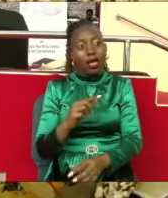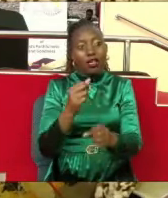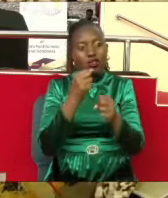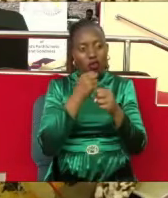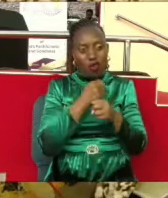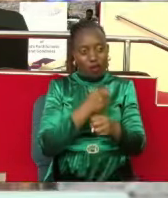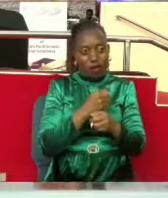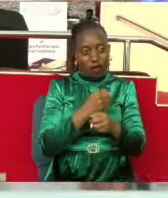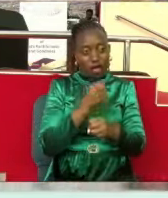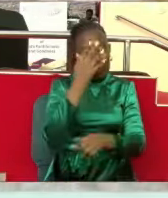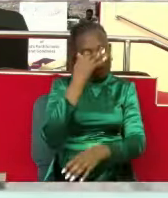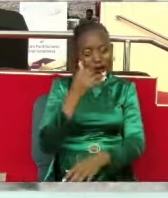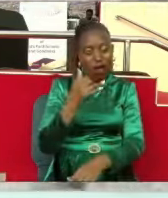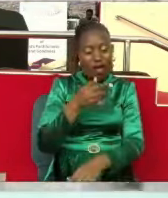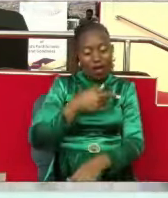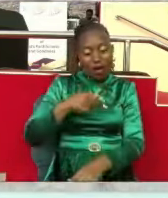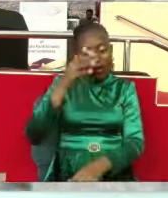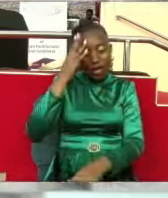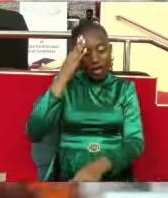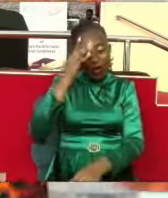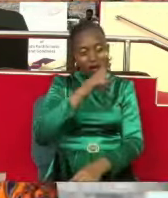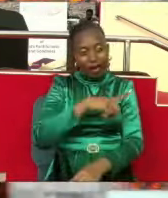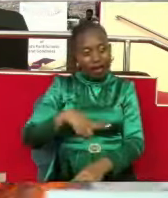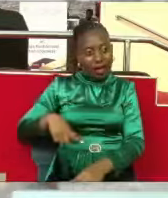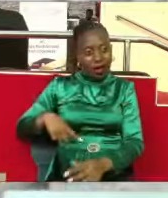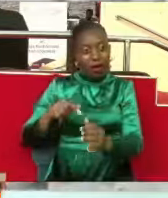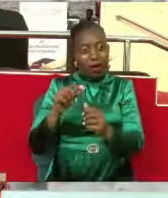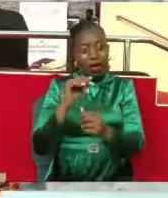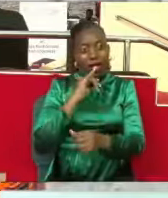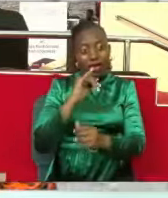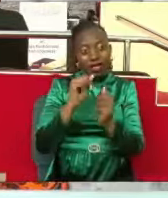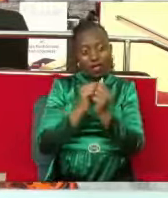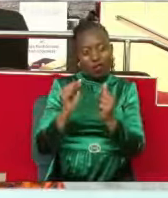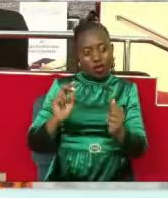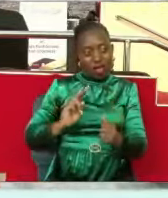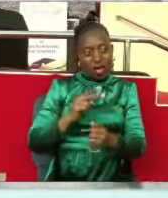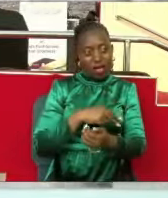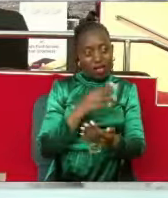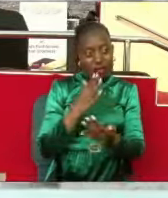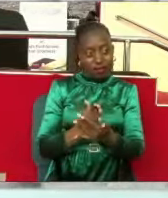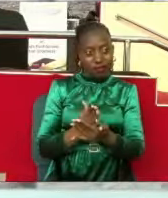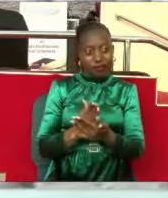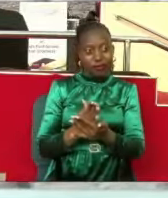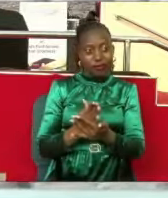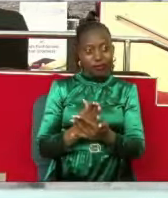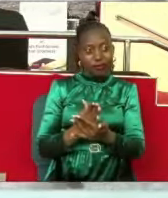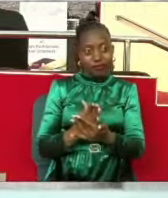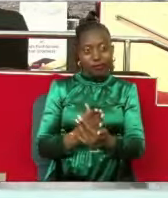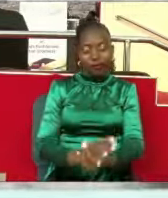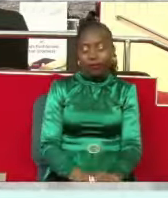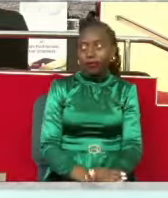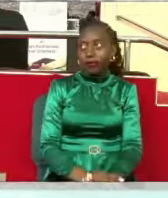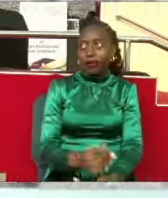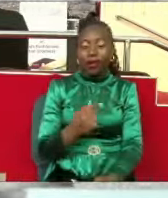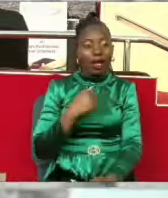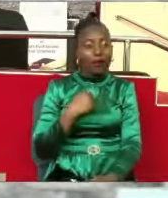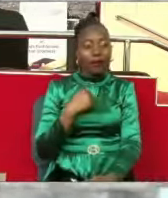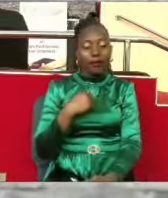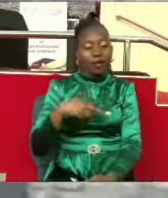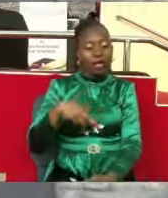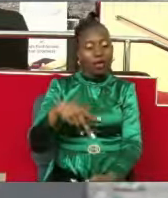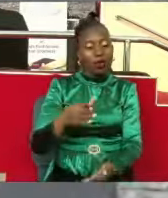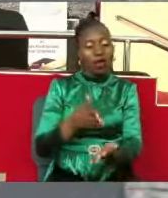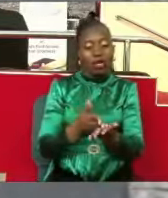confident because we know the Lord is with us. Tuko na uhakika kwa sababu tunajua Mungu yupo pamoja nasi. I am not walking